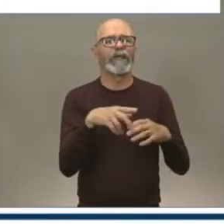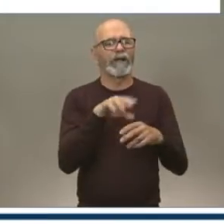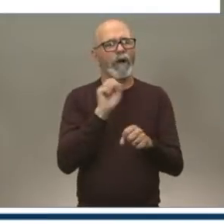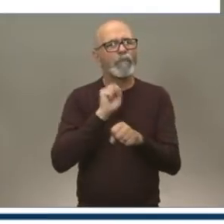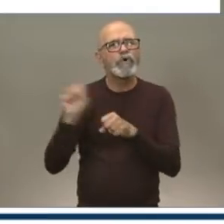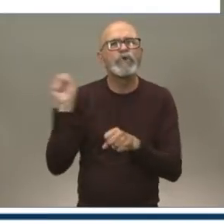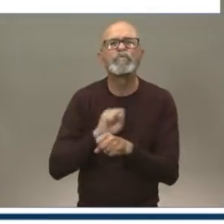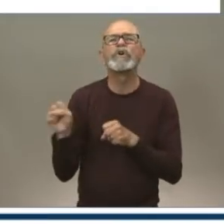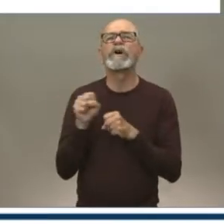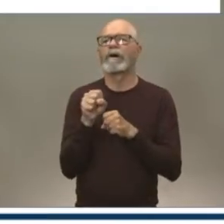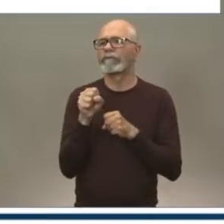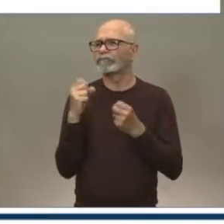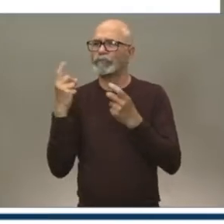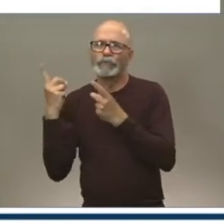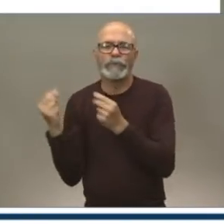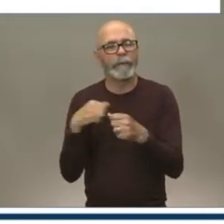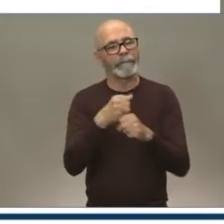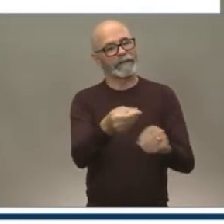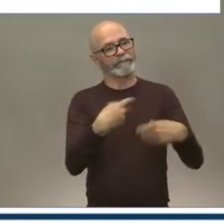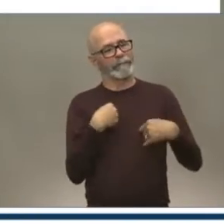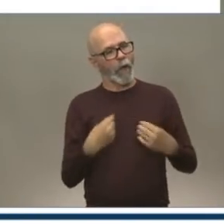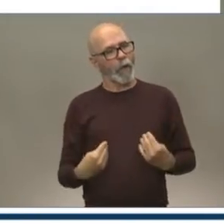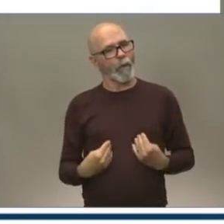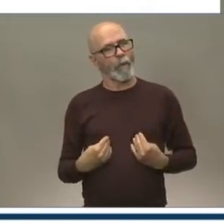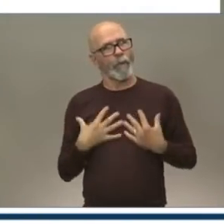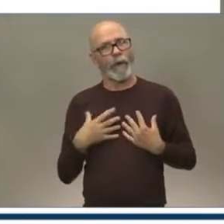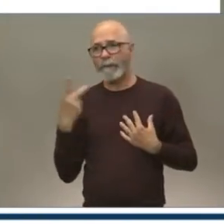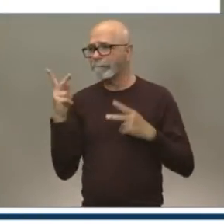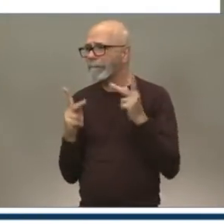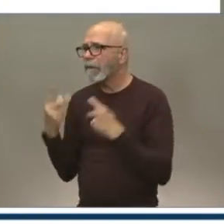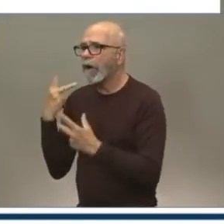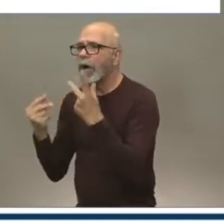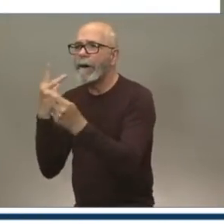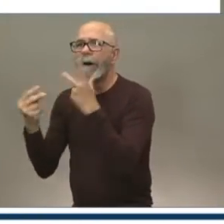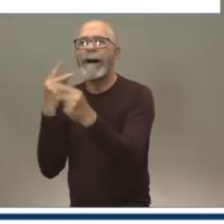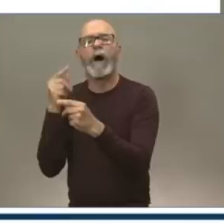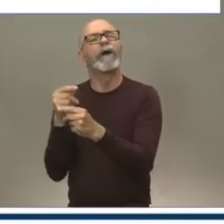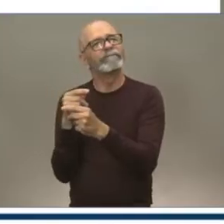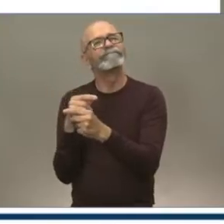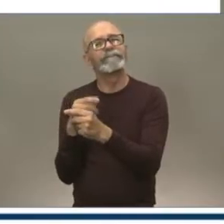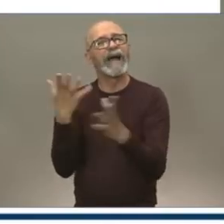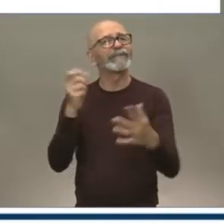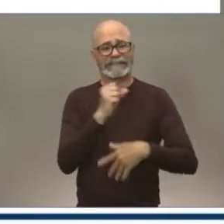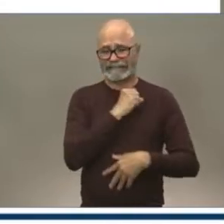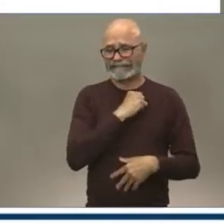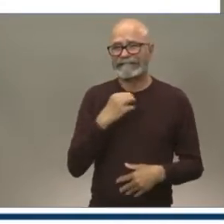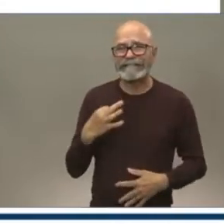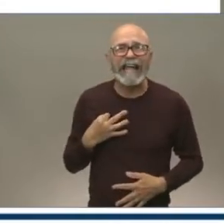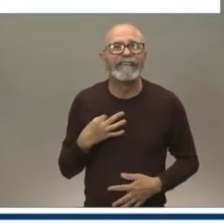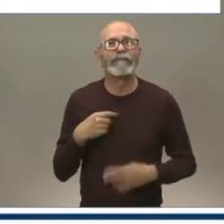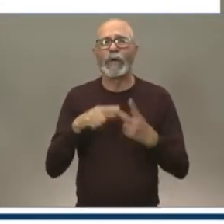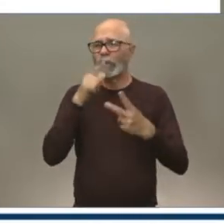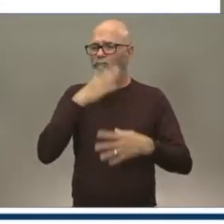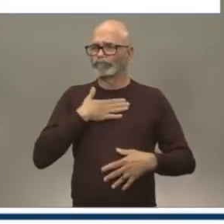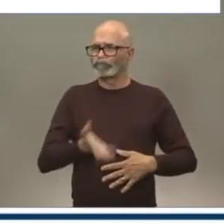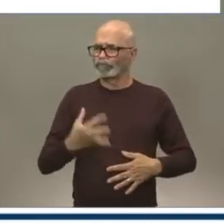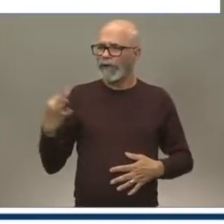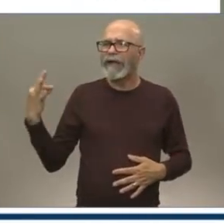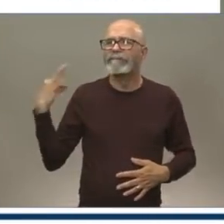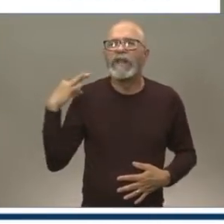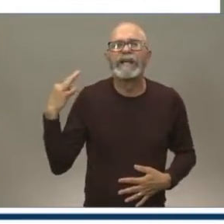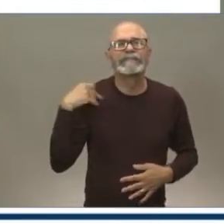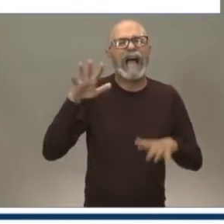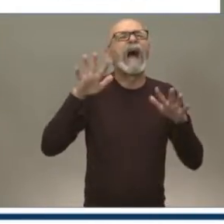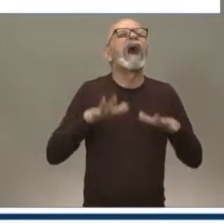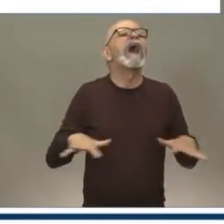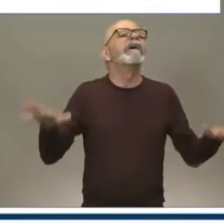hope. And I want to provide my sincere thanks to all the staff and volunteers that are running clinics across the province. You're